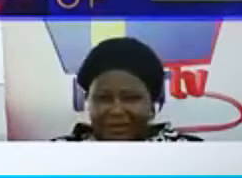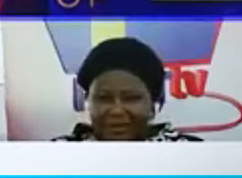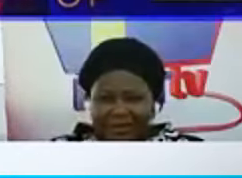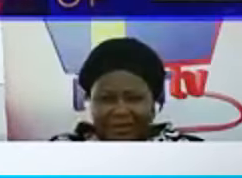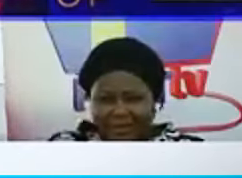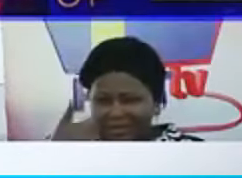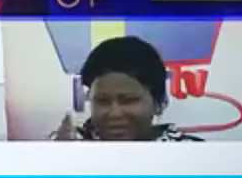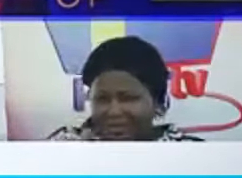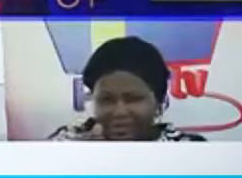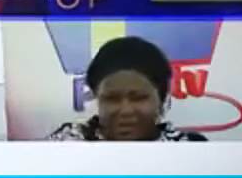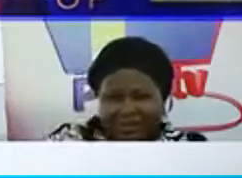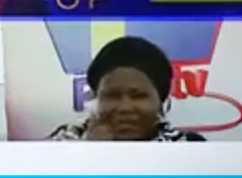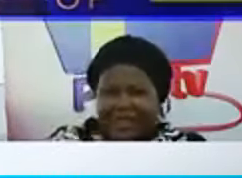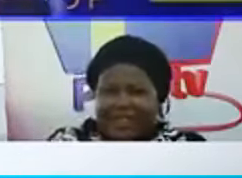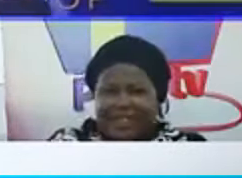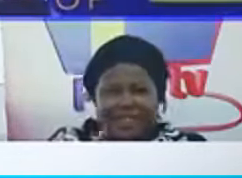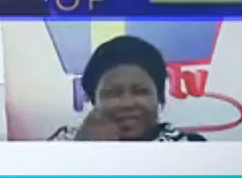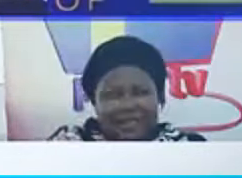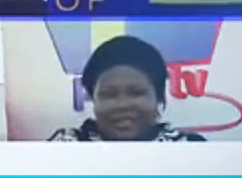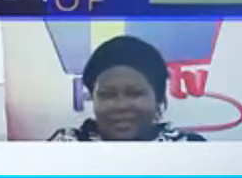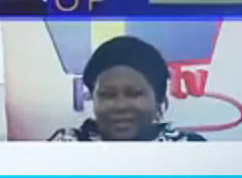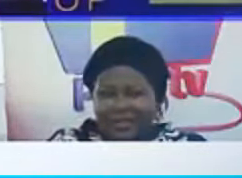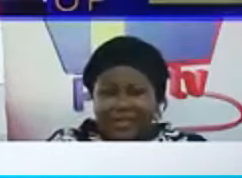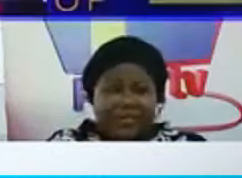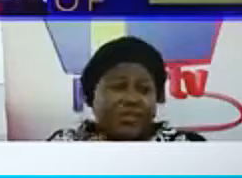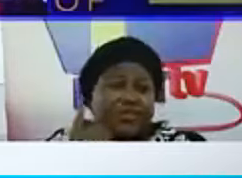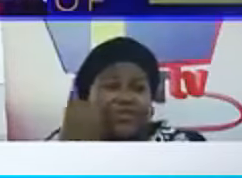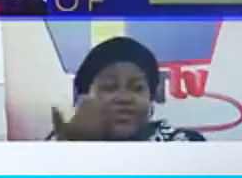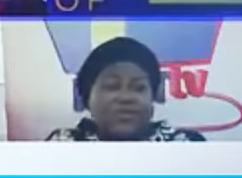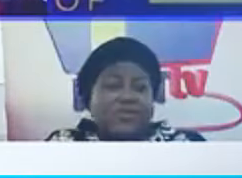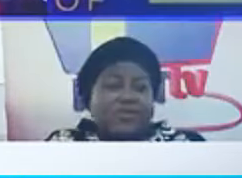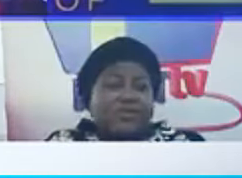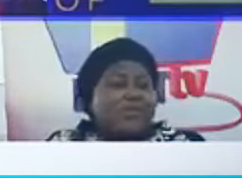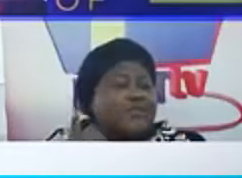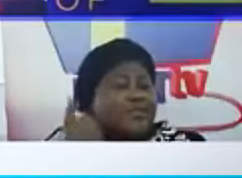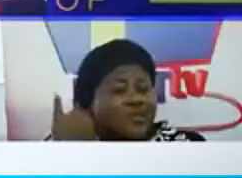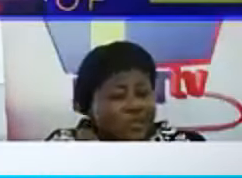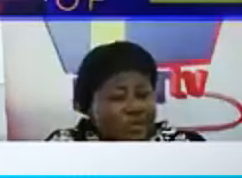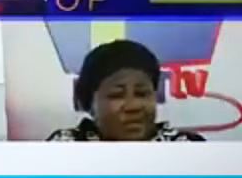years. But you see, soon we are here.